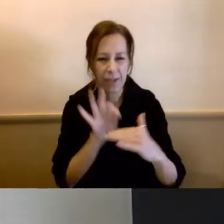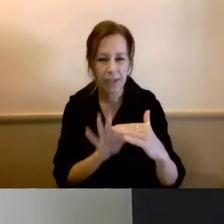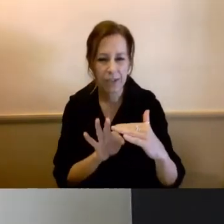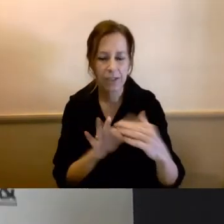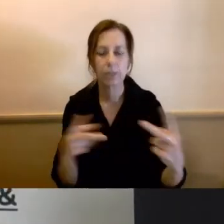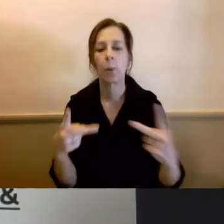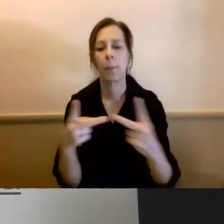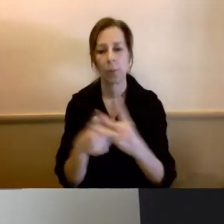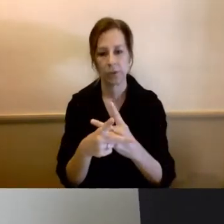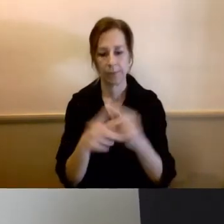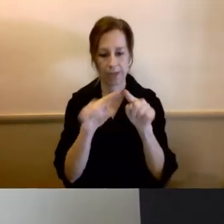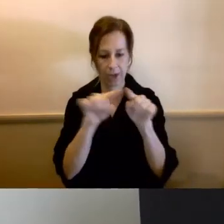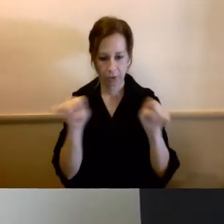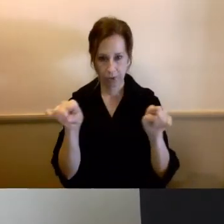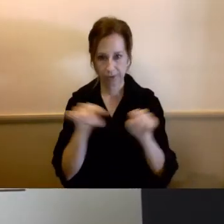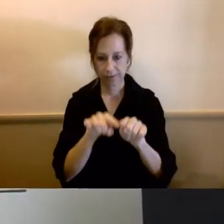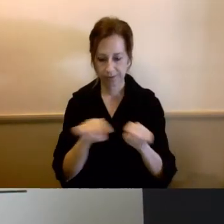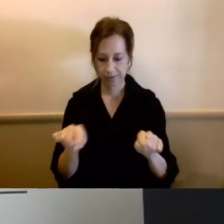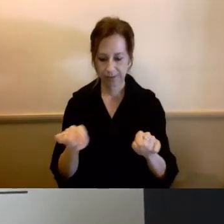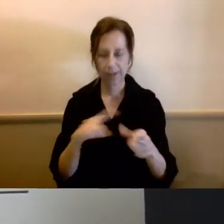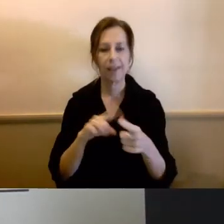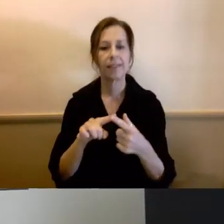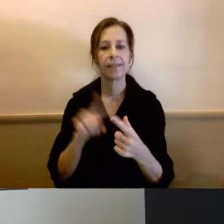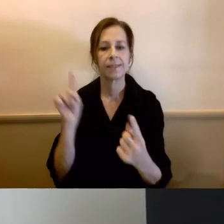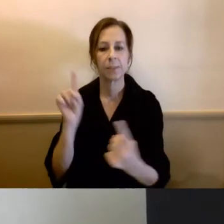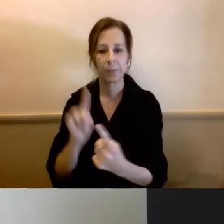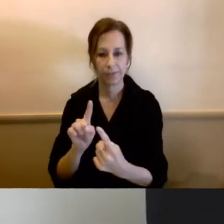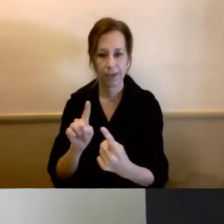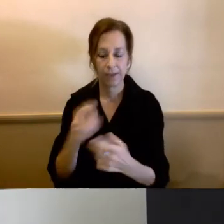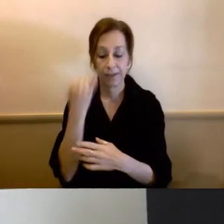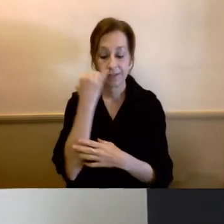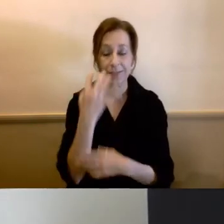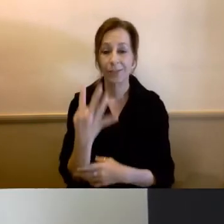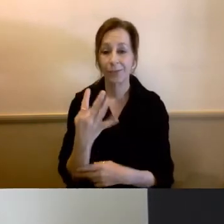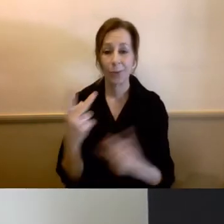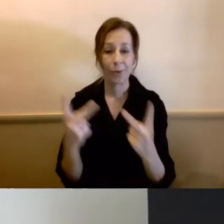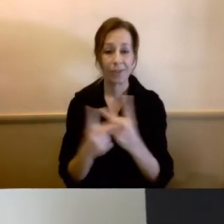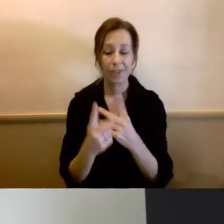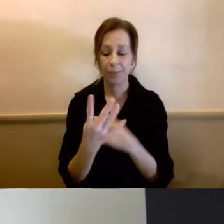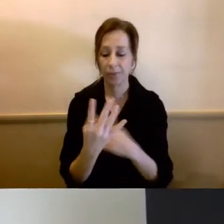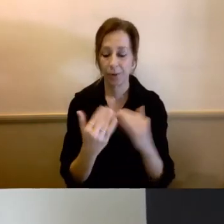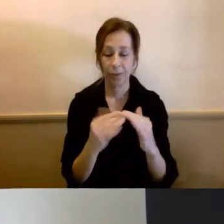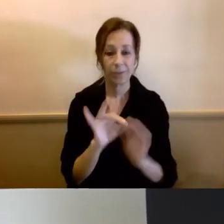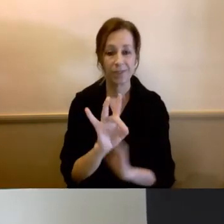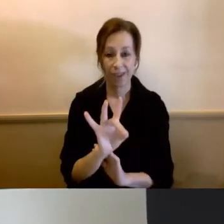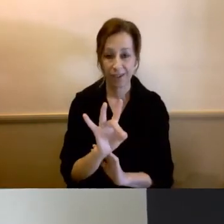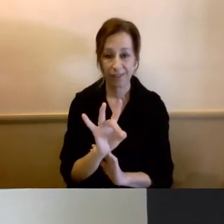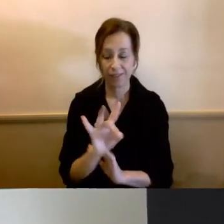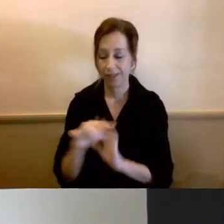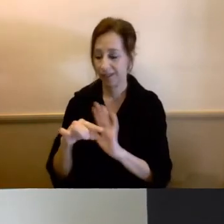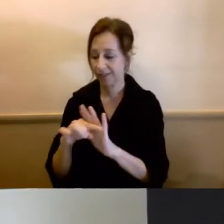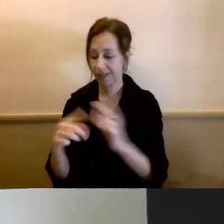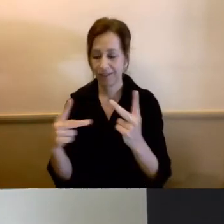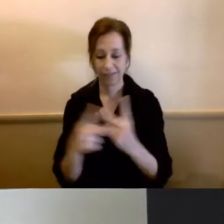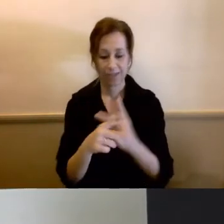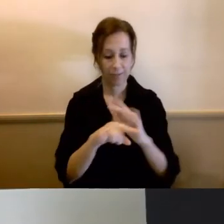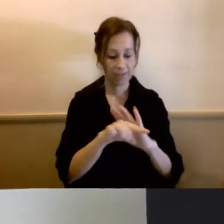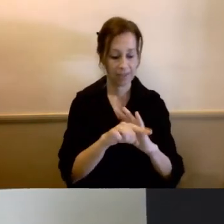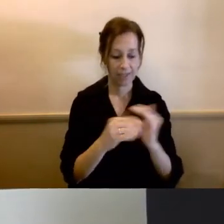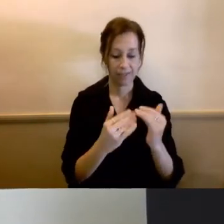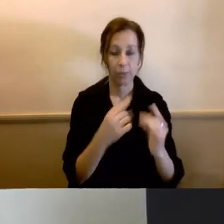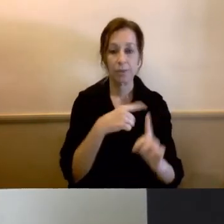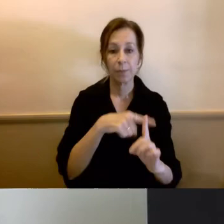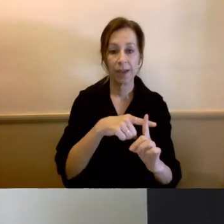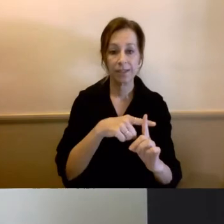fractions, multiply across and simplify. So if I have 4 times 4, that's 8. A negative times a negative